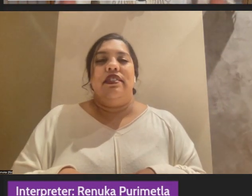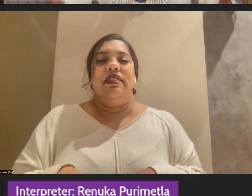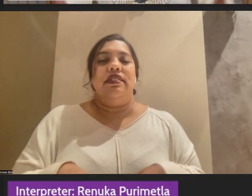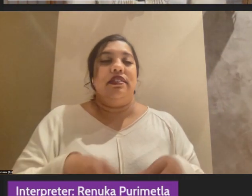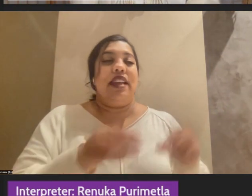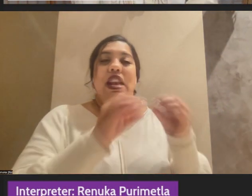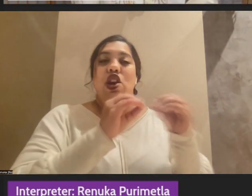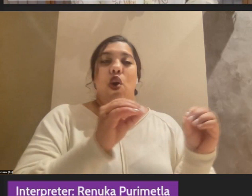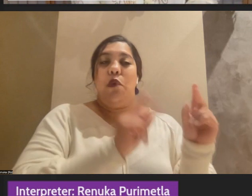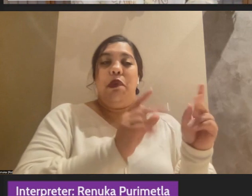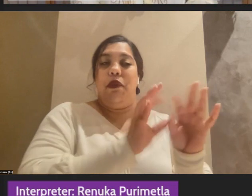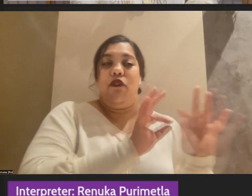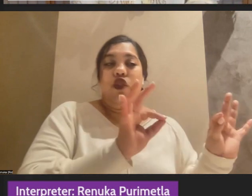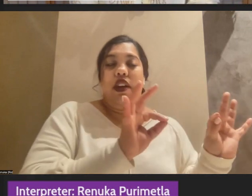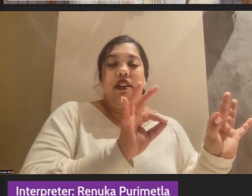And